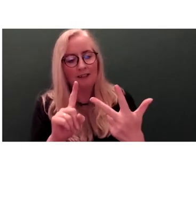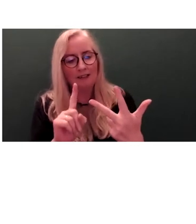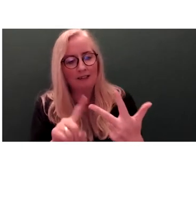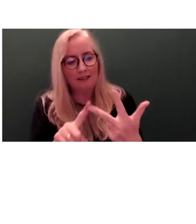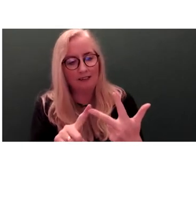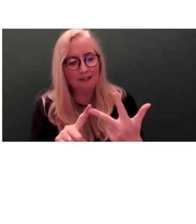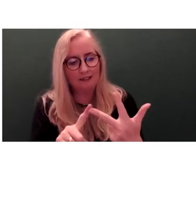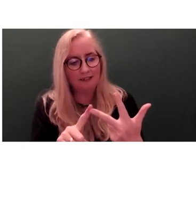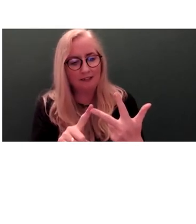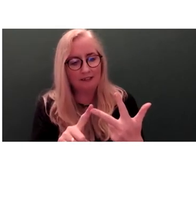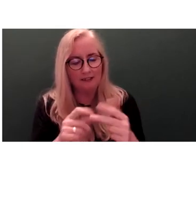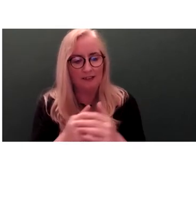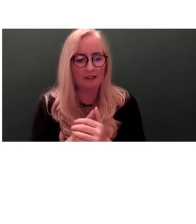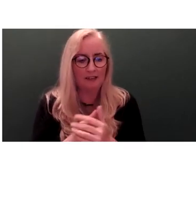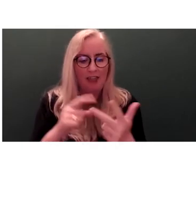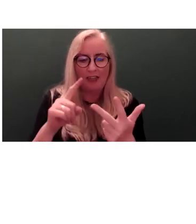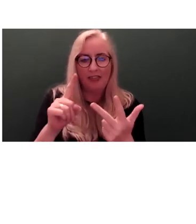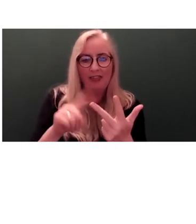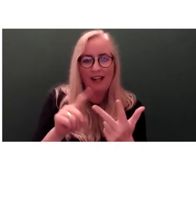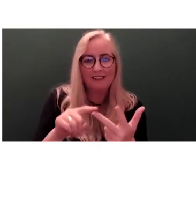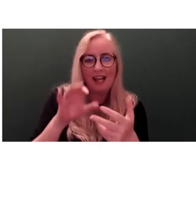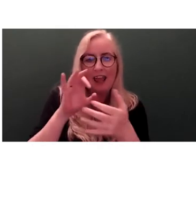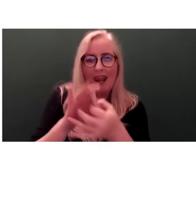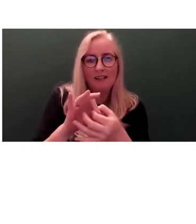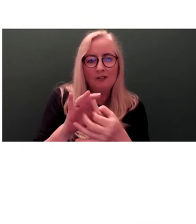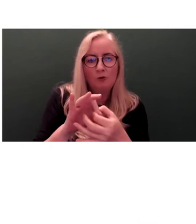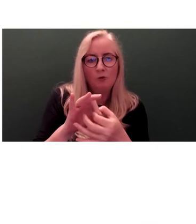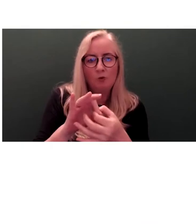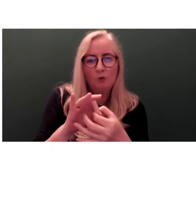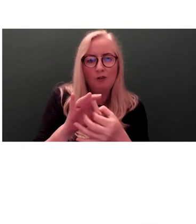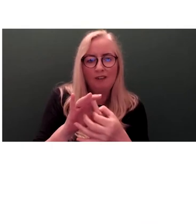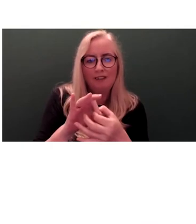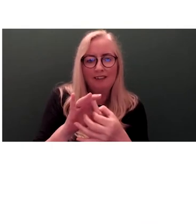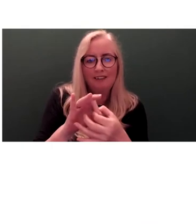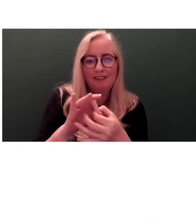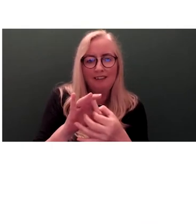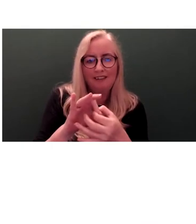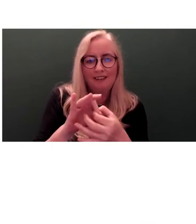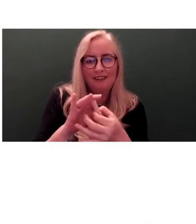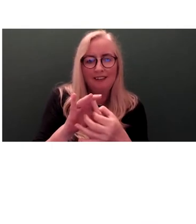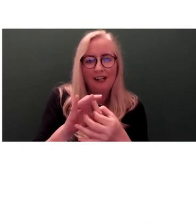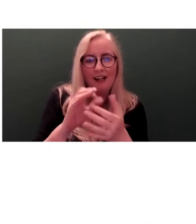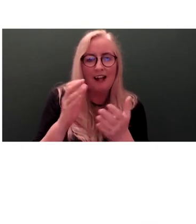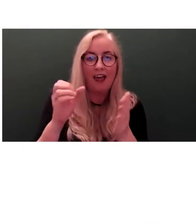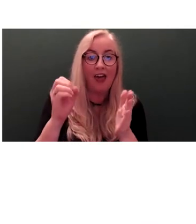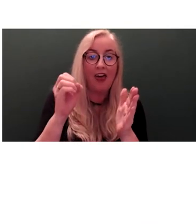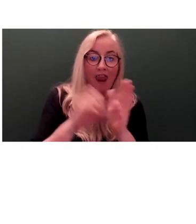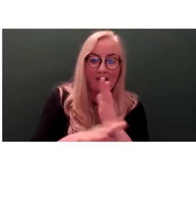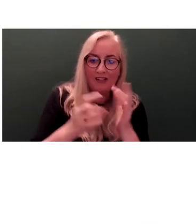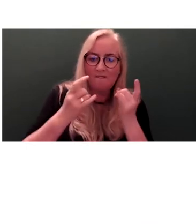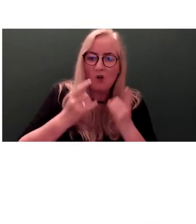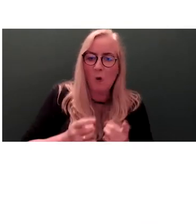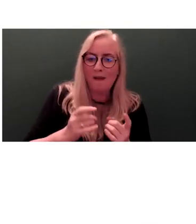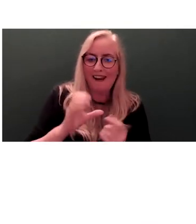loss of human capital, and it kind of relates back to the discrimination point. Really, when we're sort of talking about sort of